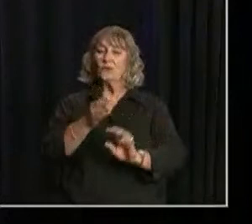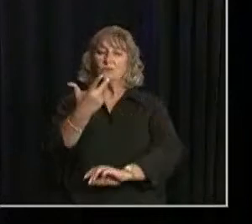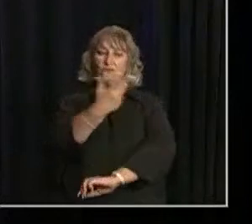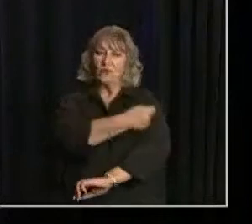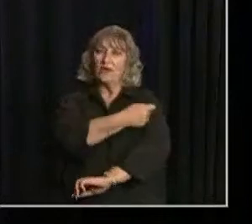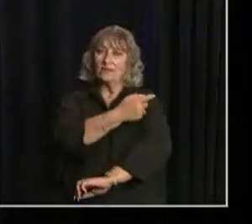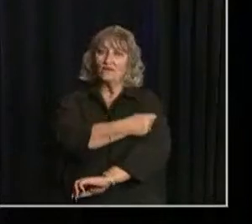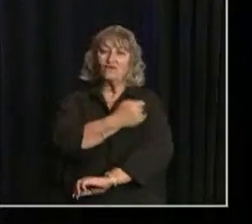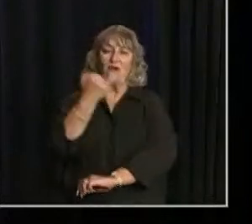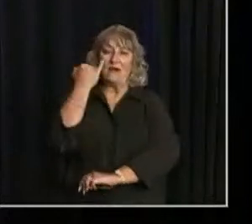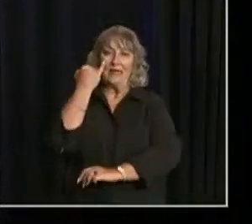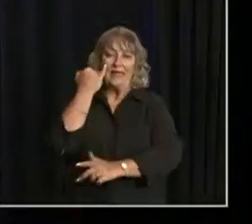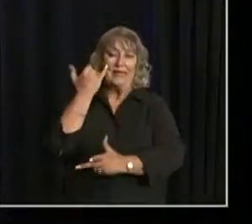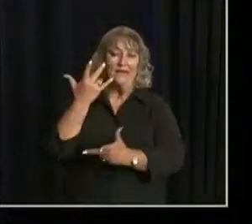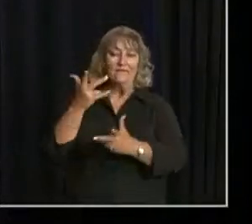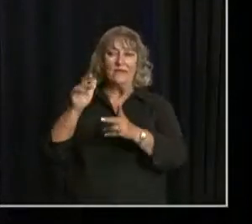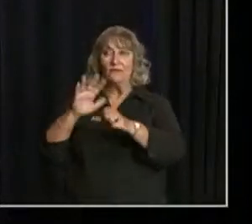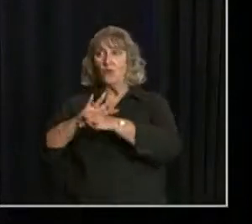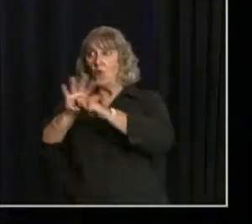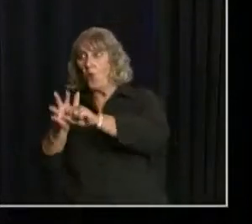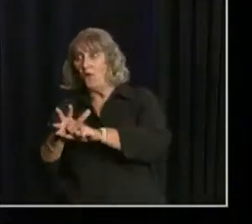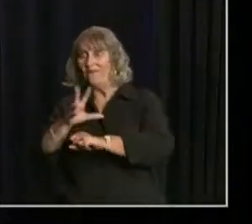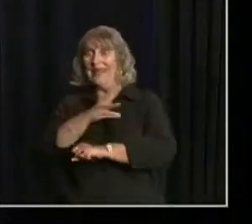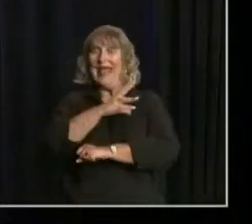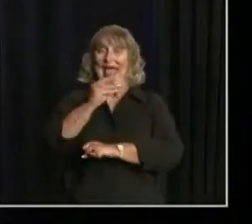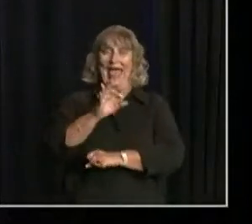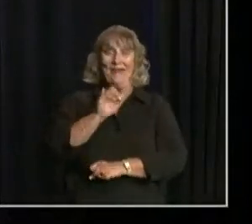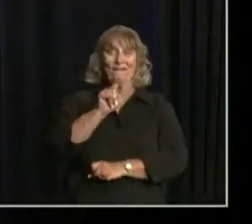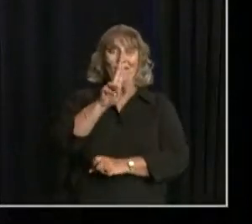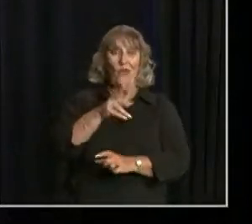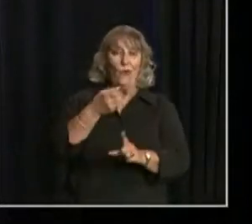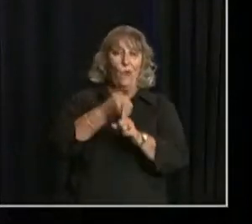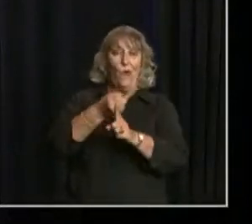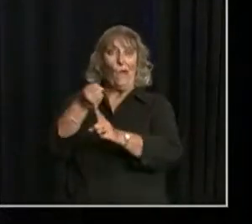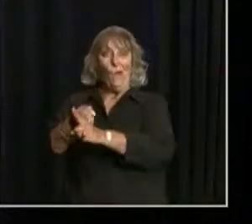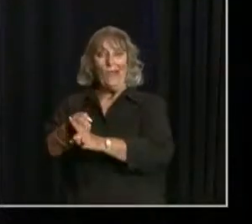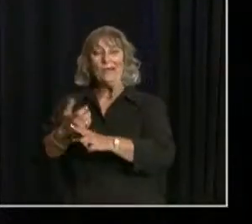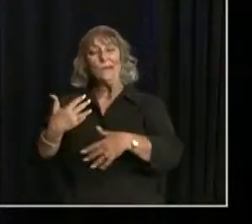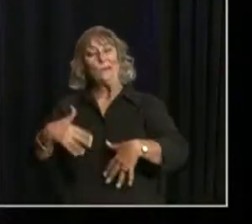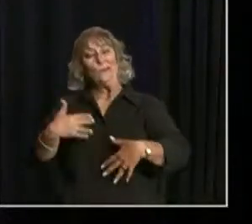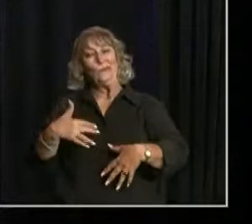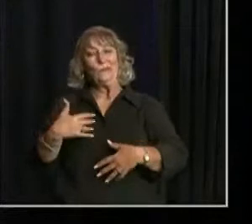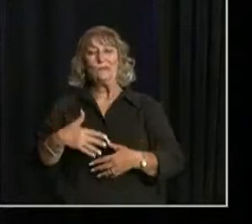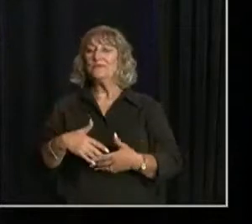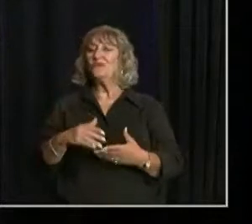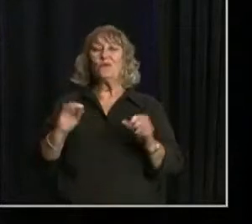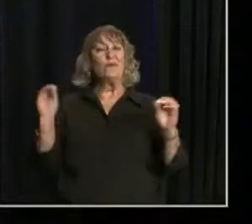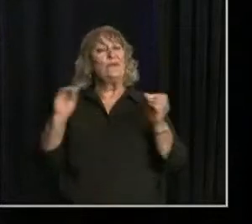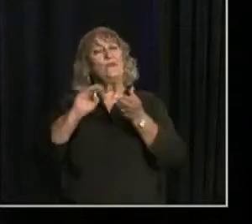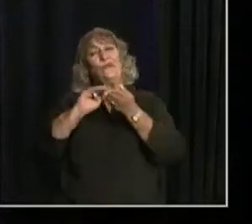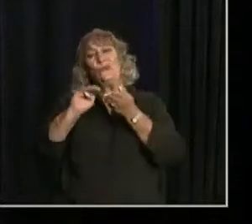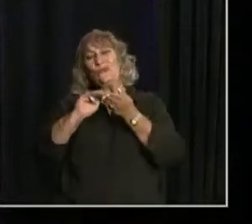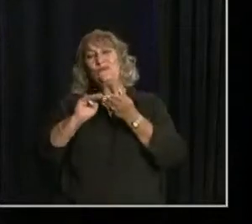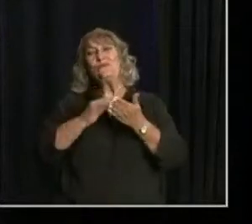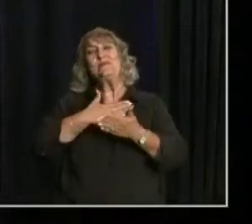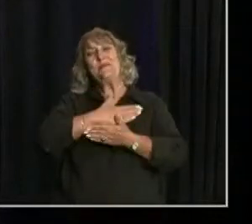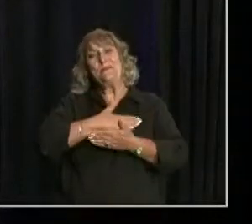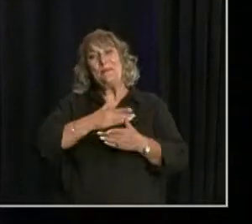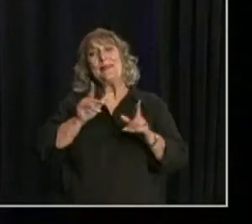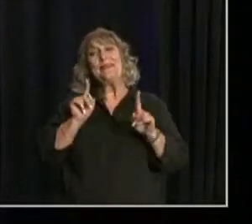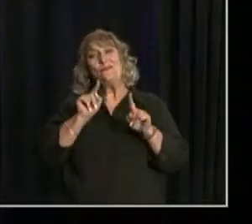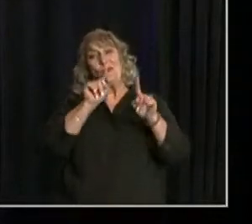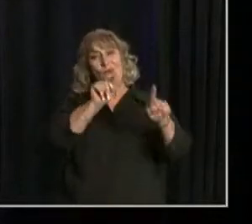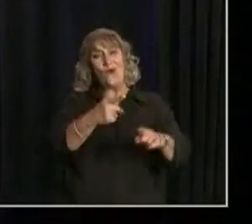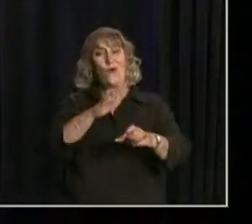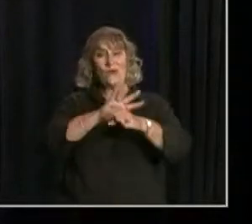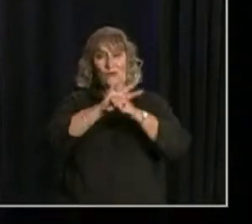if you're looking at potentially COVID and the flu. So again, really no excuse, folks. Let's make sure you're getting your